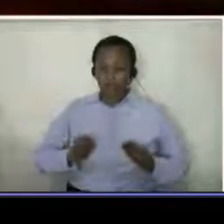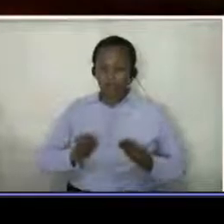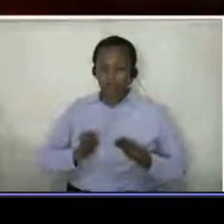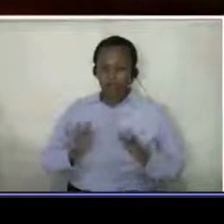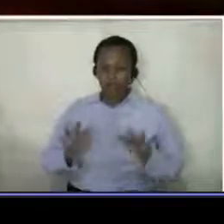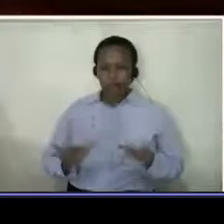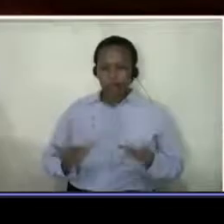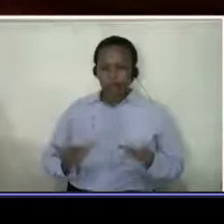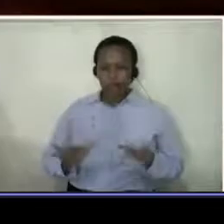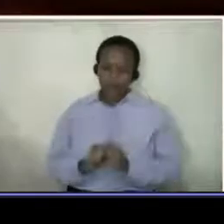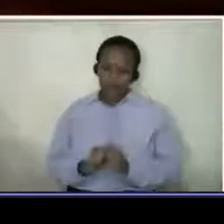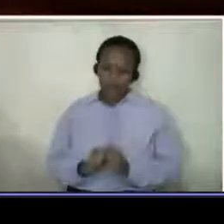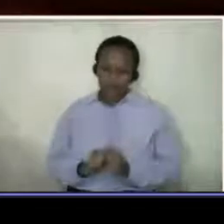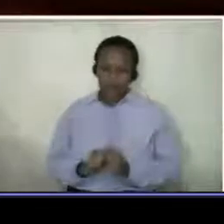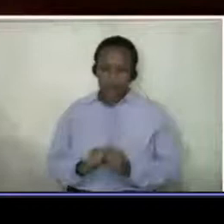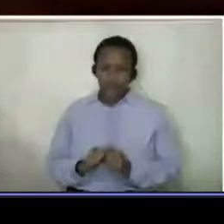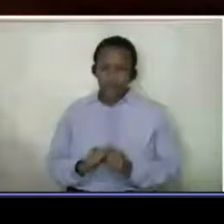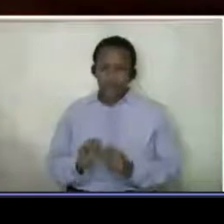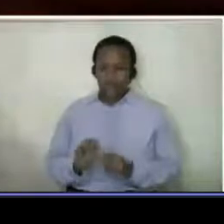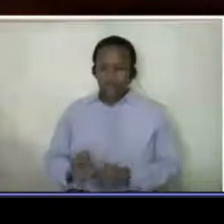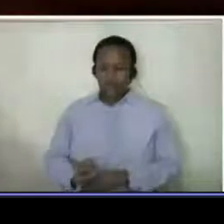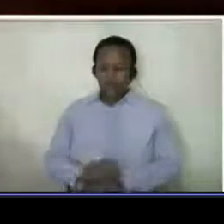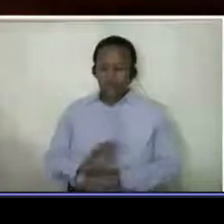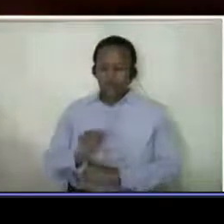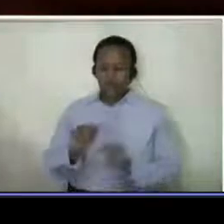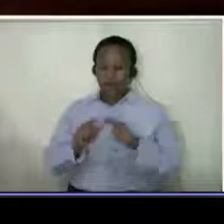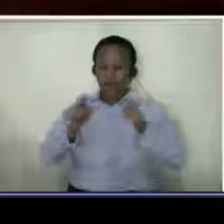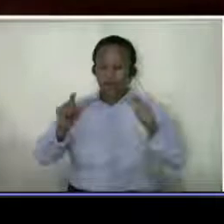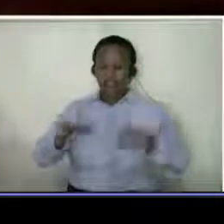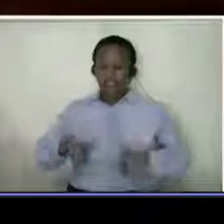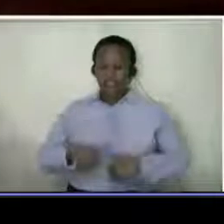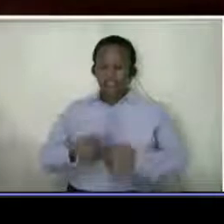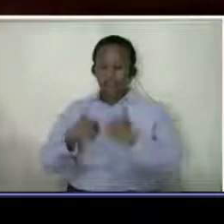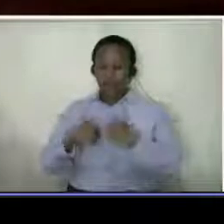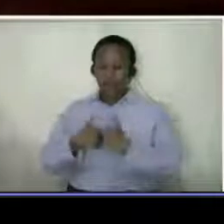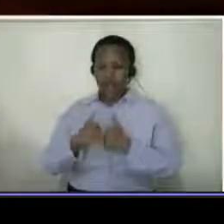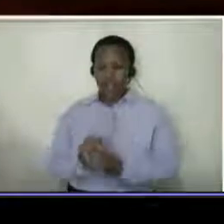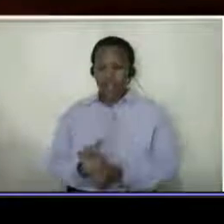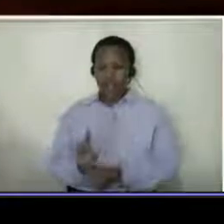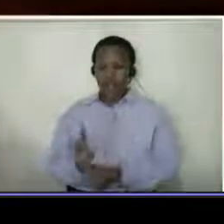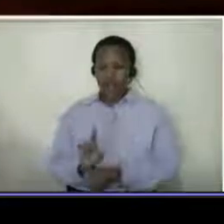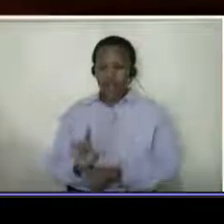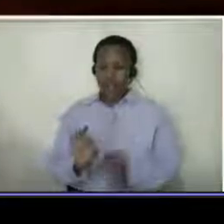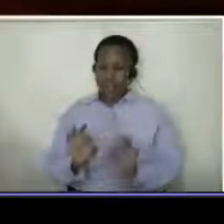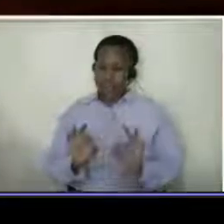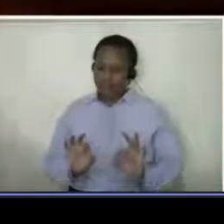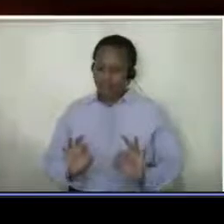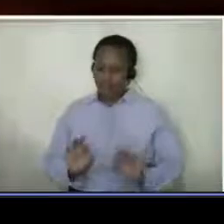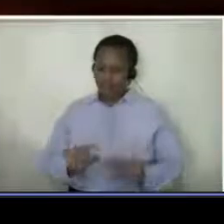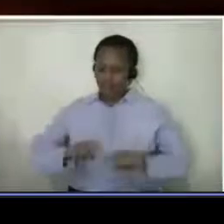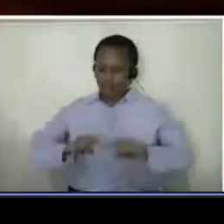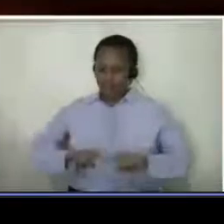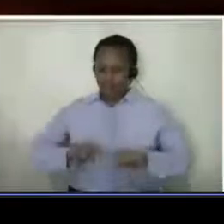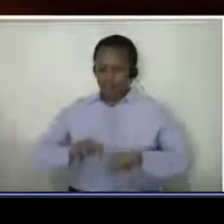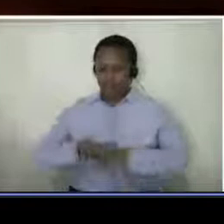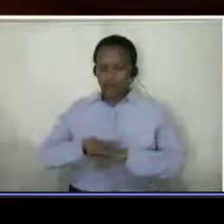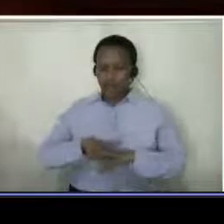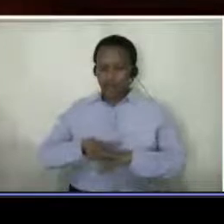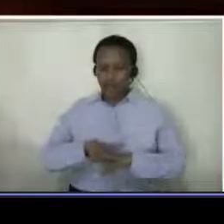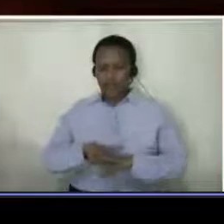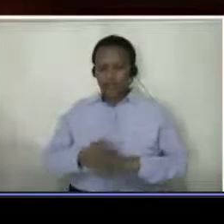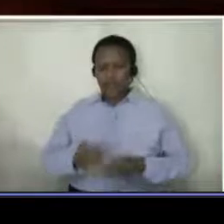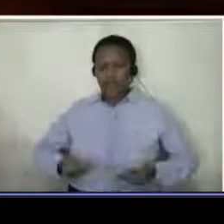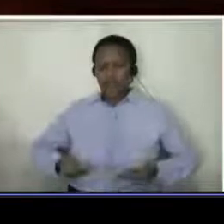One of the greatest challenges South Africa is currently tasked with is effective and reliable basic service delivery to all